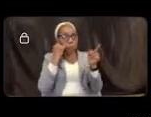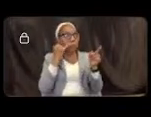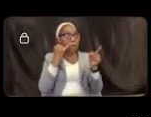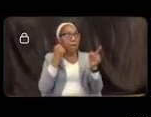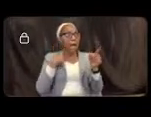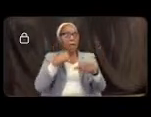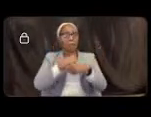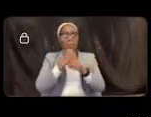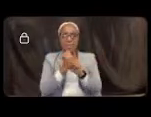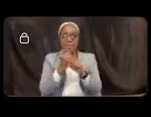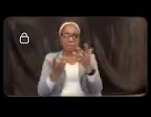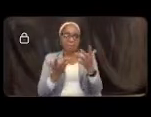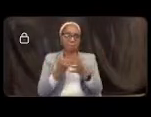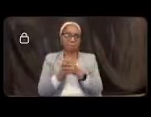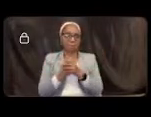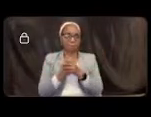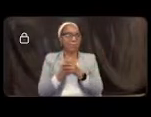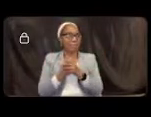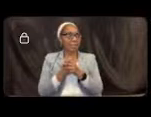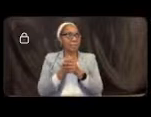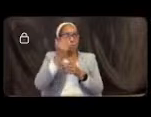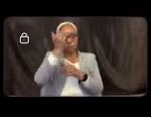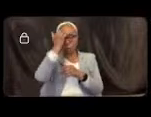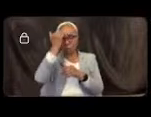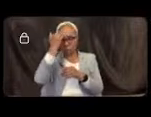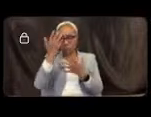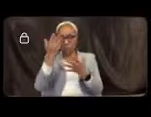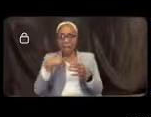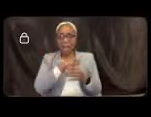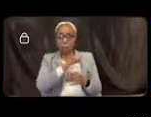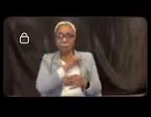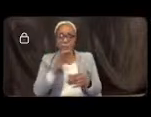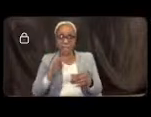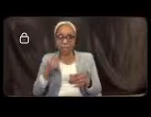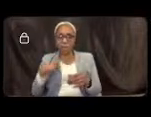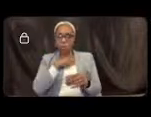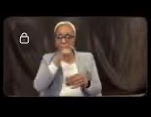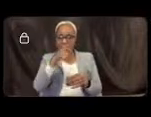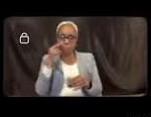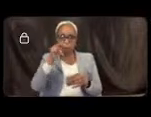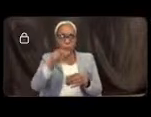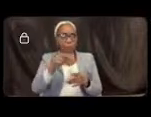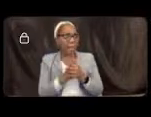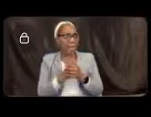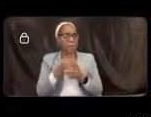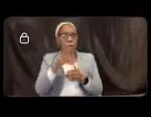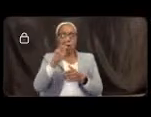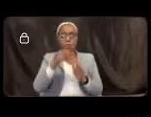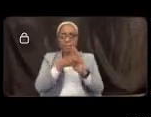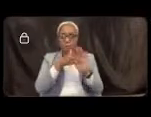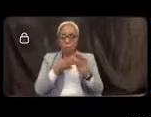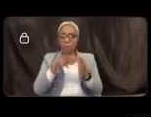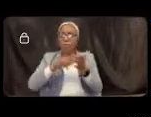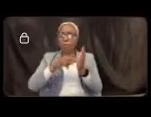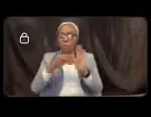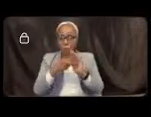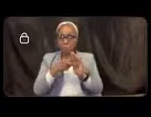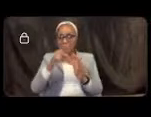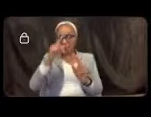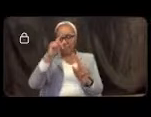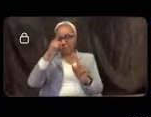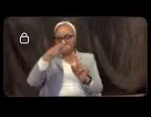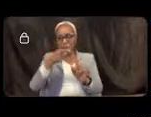made it knowledgeable in our staff, we really need to look at when we look at rezonings, the purpose and intent of